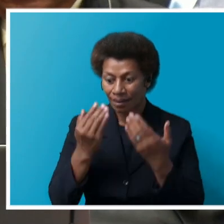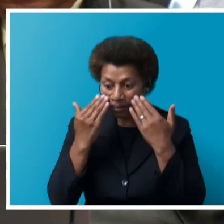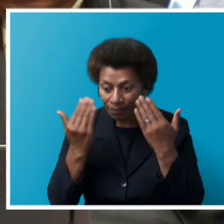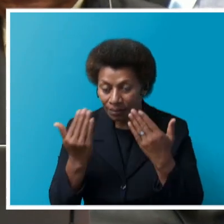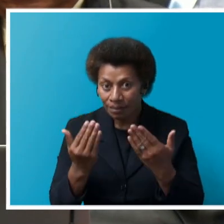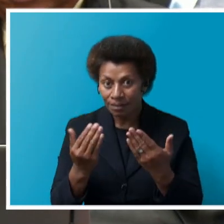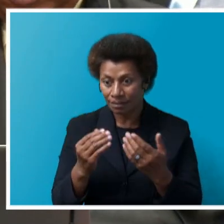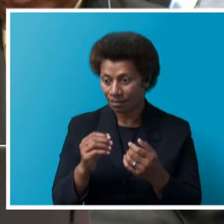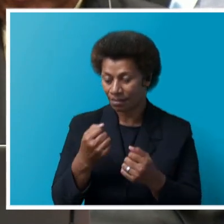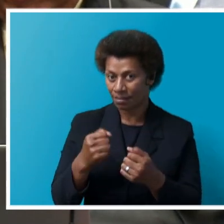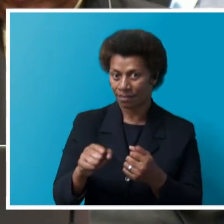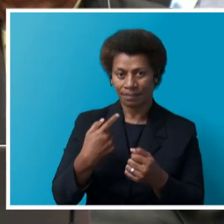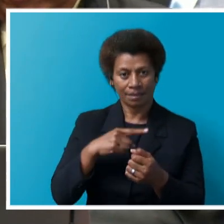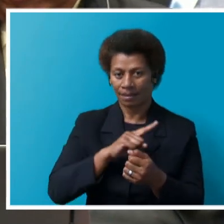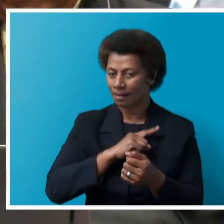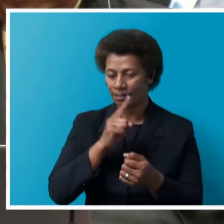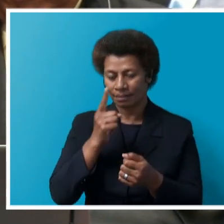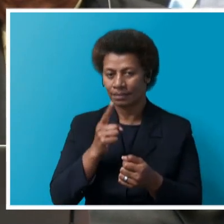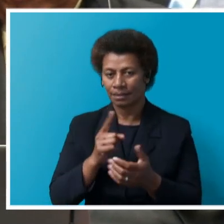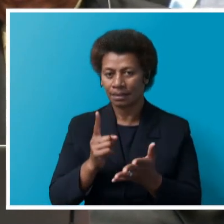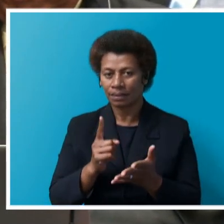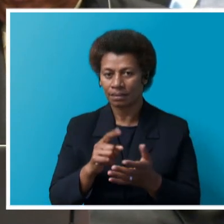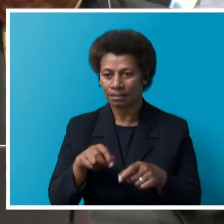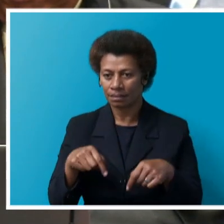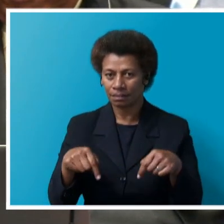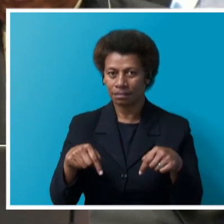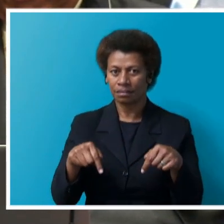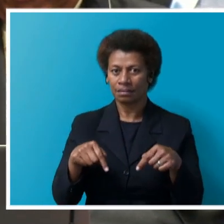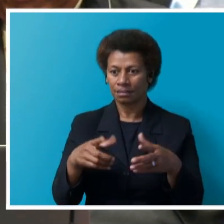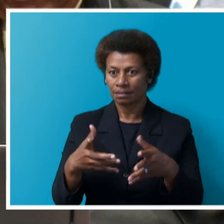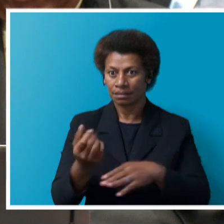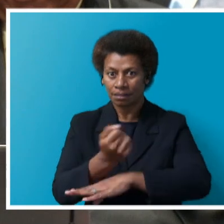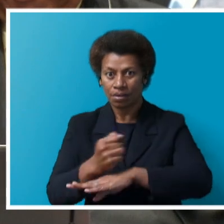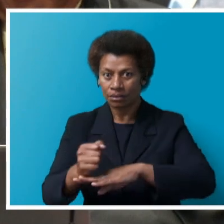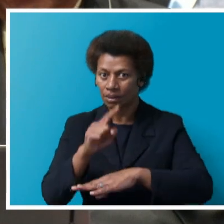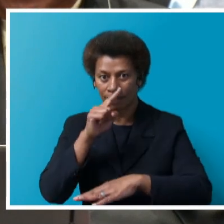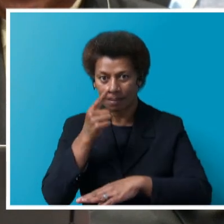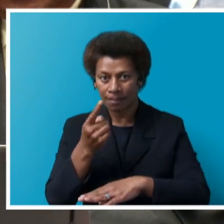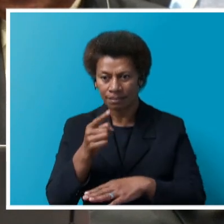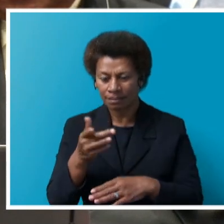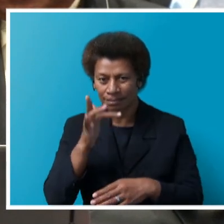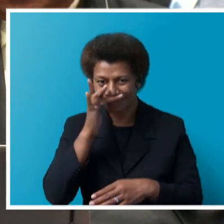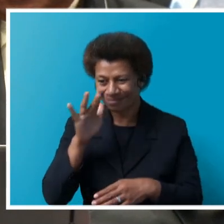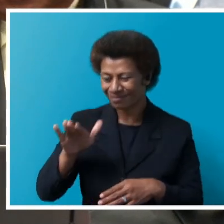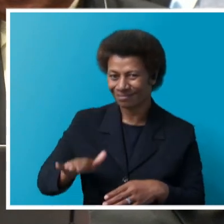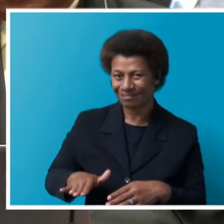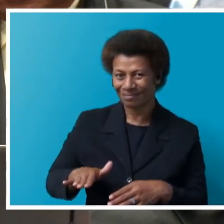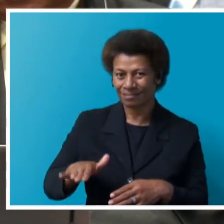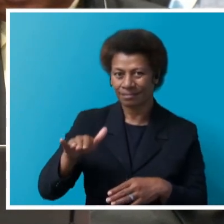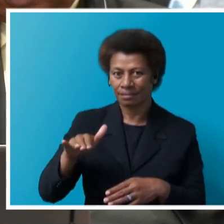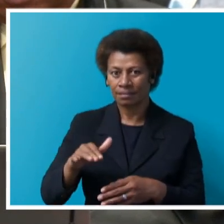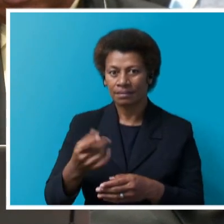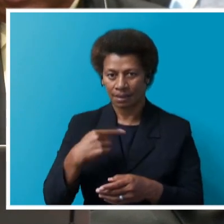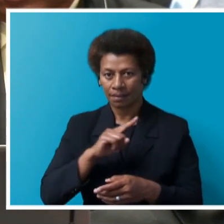we cannot afford to be paralyzed by fear, like Mafatu, who feared the sea due to a childhood tragedy. Instead, we must